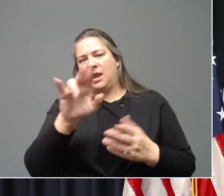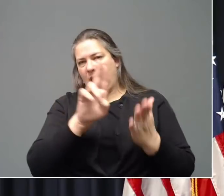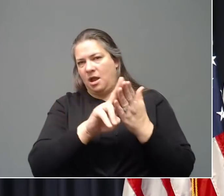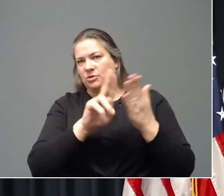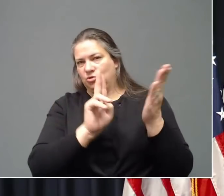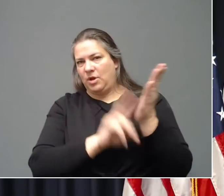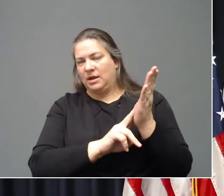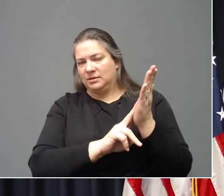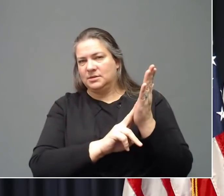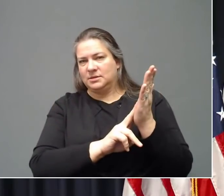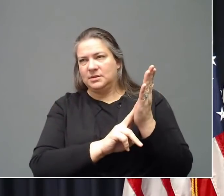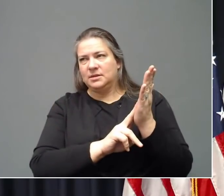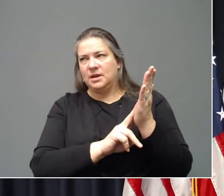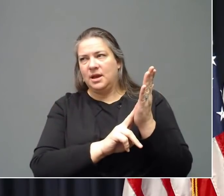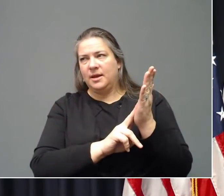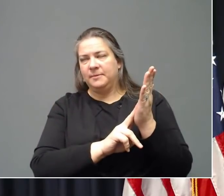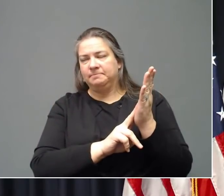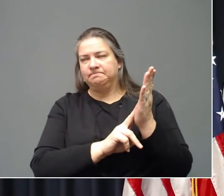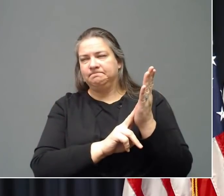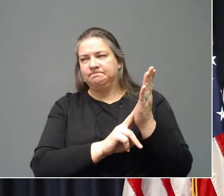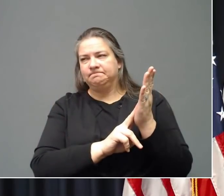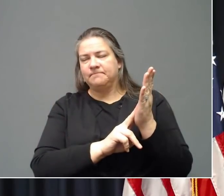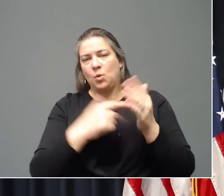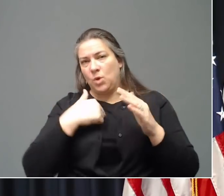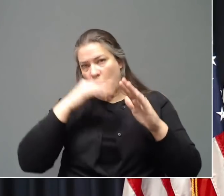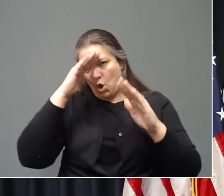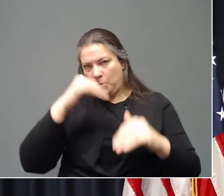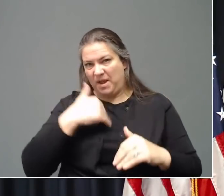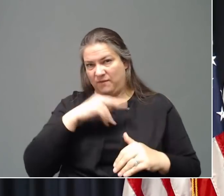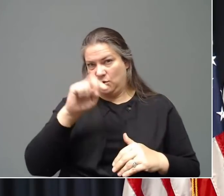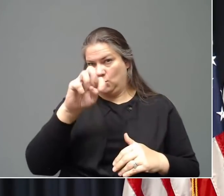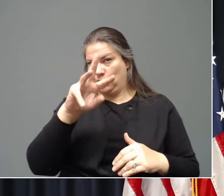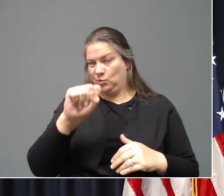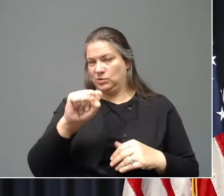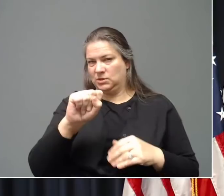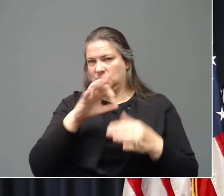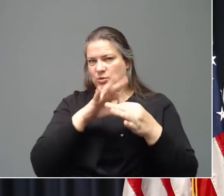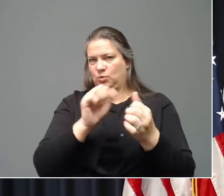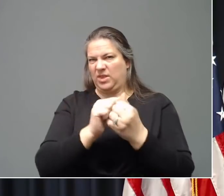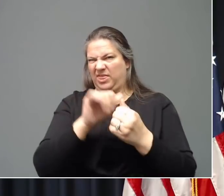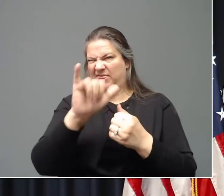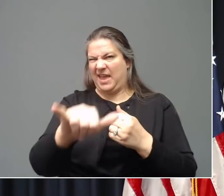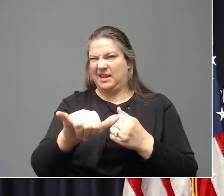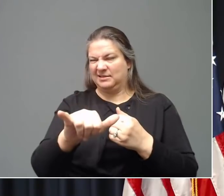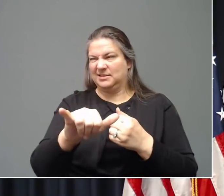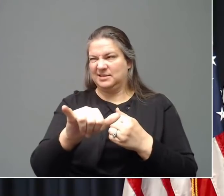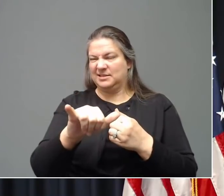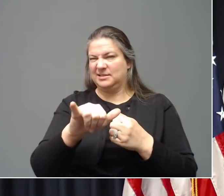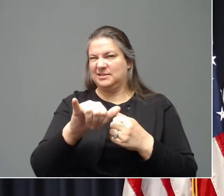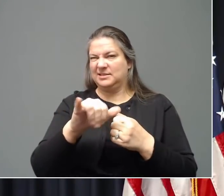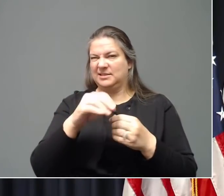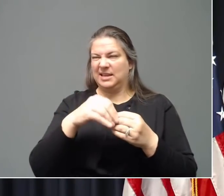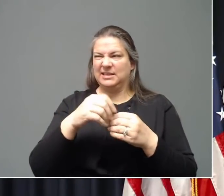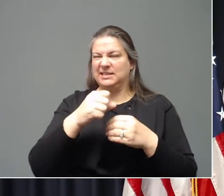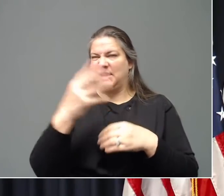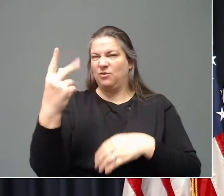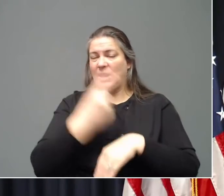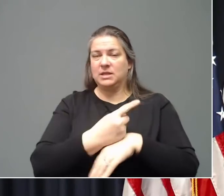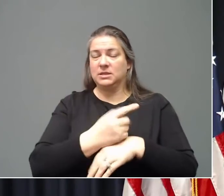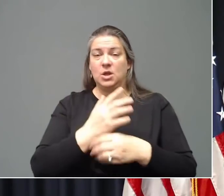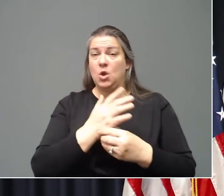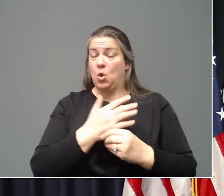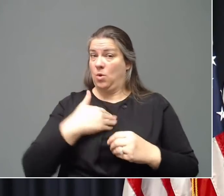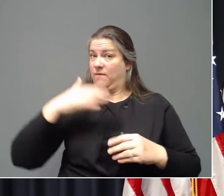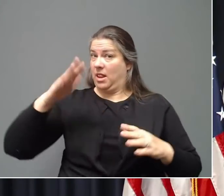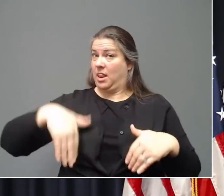and we hope to have some news on that in the coming days. We have not entered a new contract